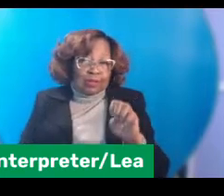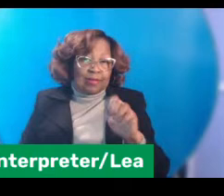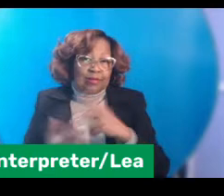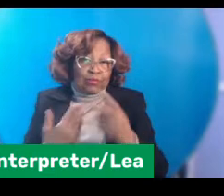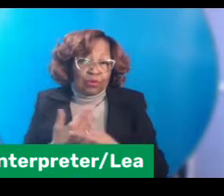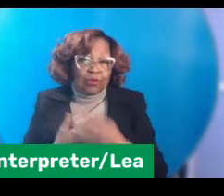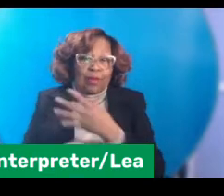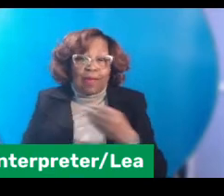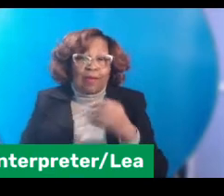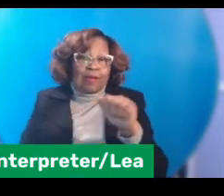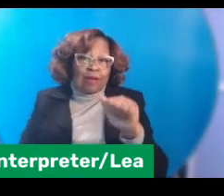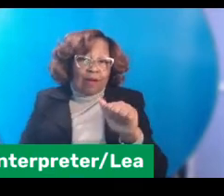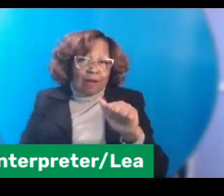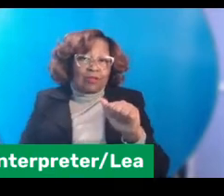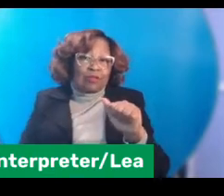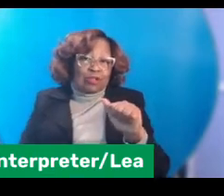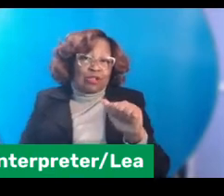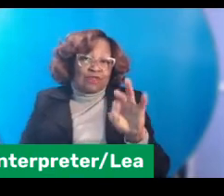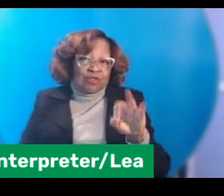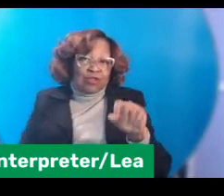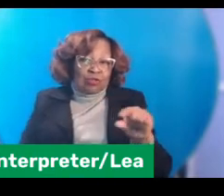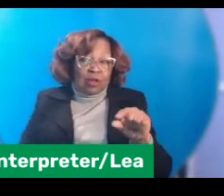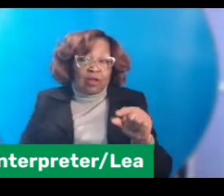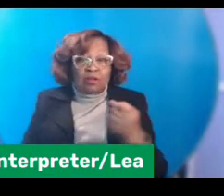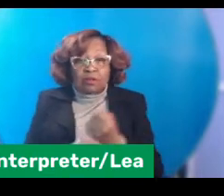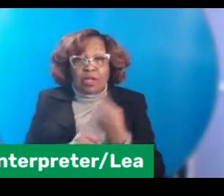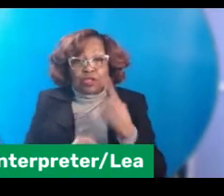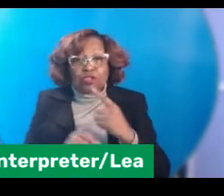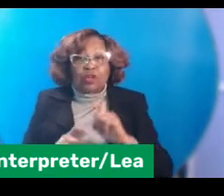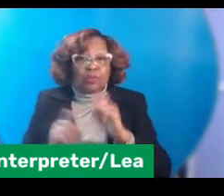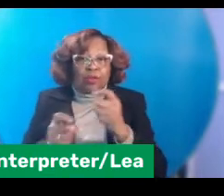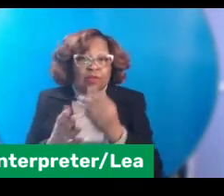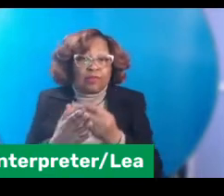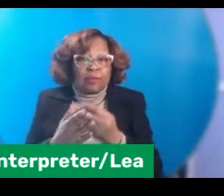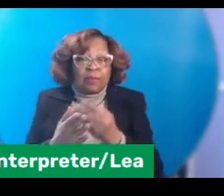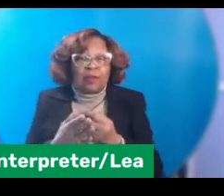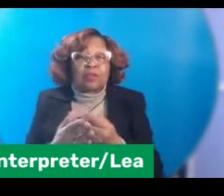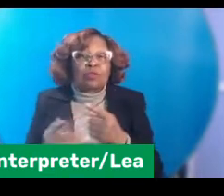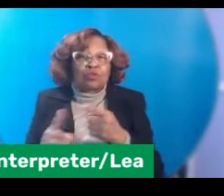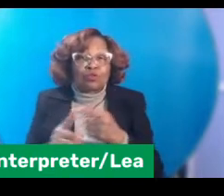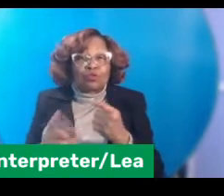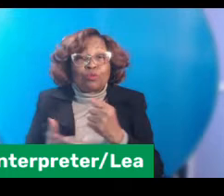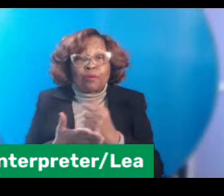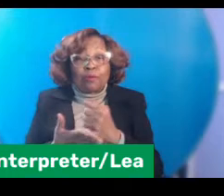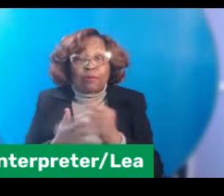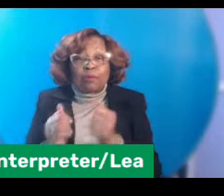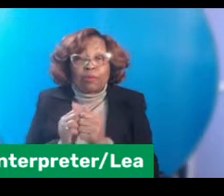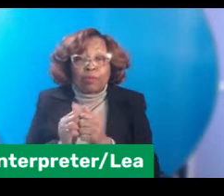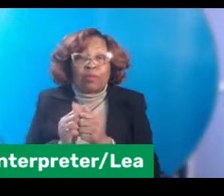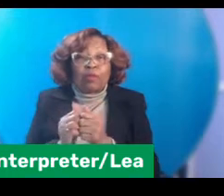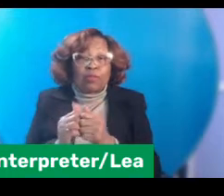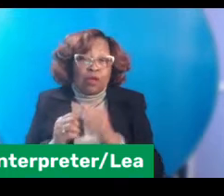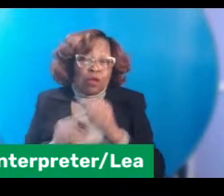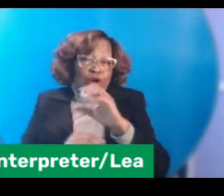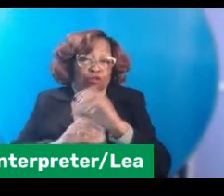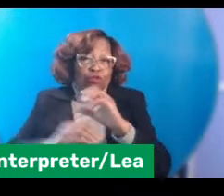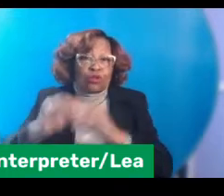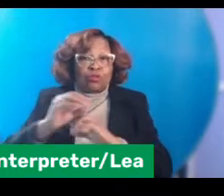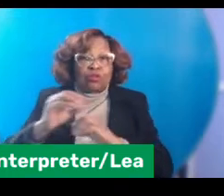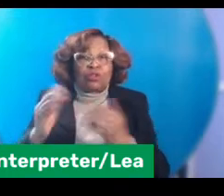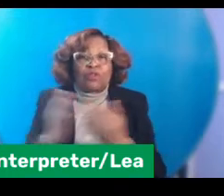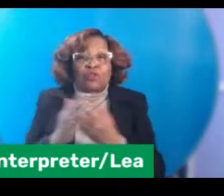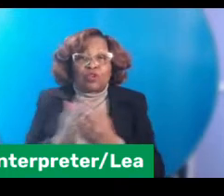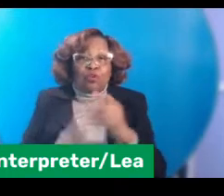Grant. Last year, we were able to provide funding through the Austin Fresh Grant to assist with the construction of the new Mildred